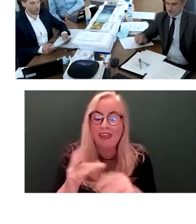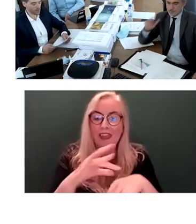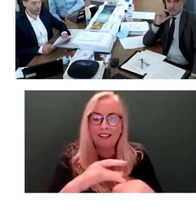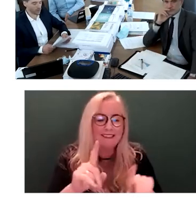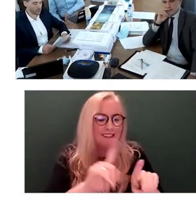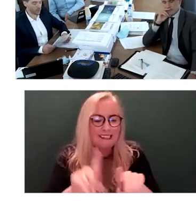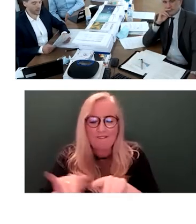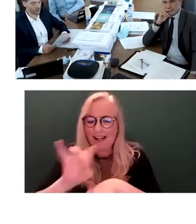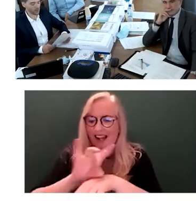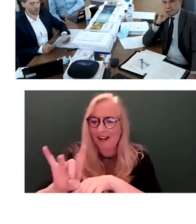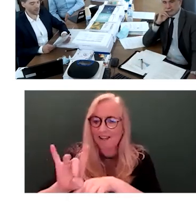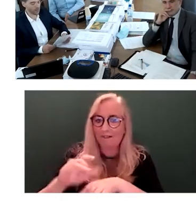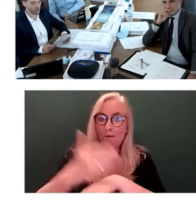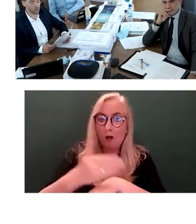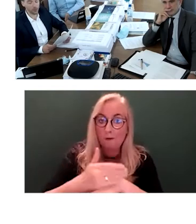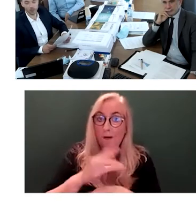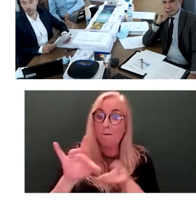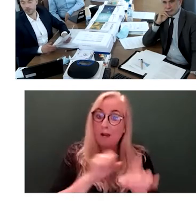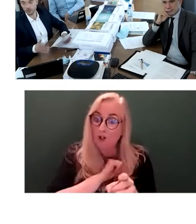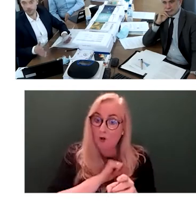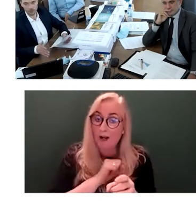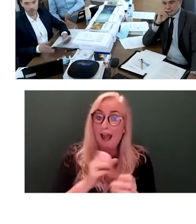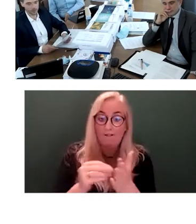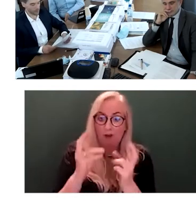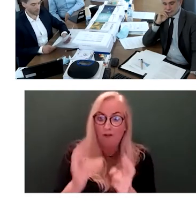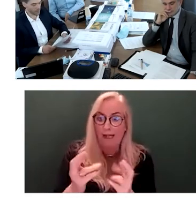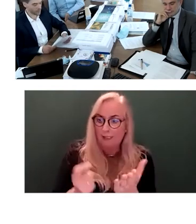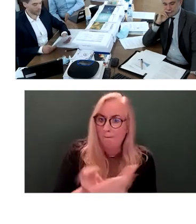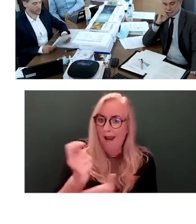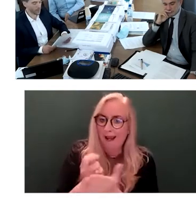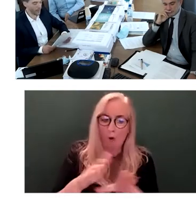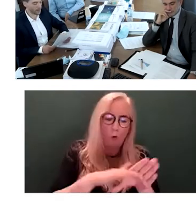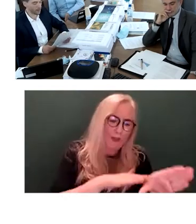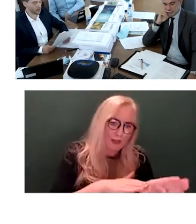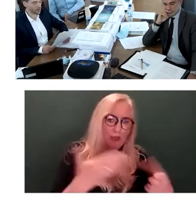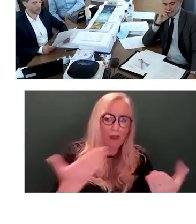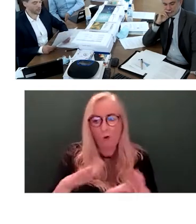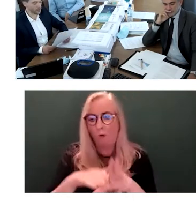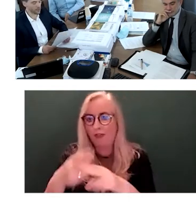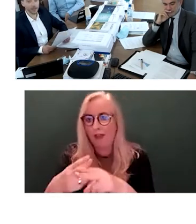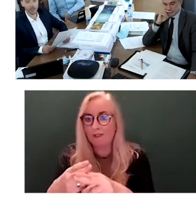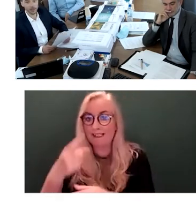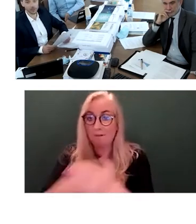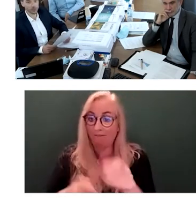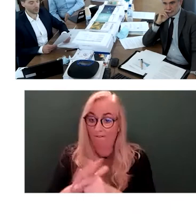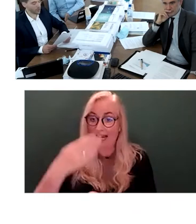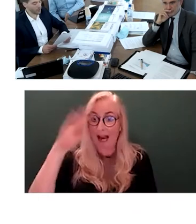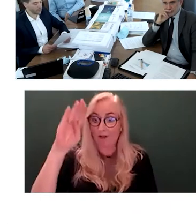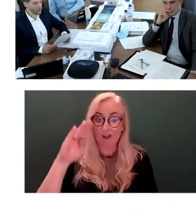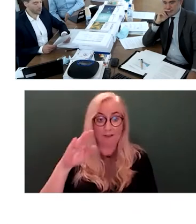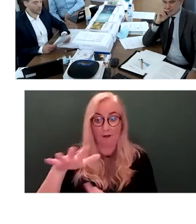of employment to realize the largest gains for workers with and without disabilities and the Irish population at